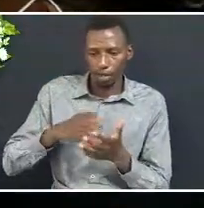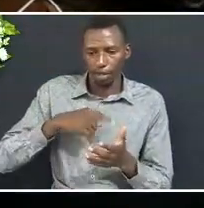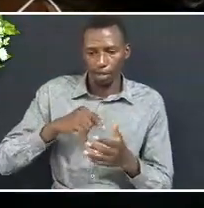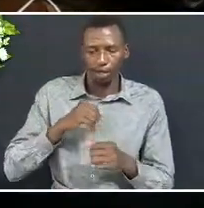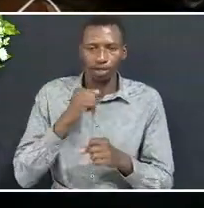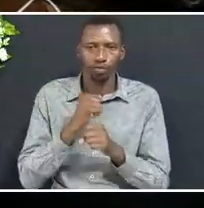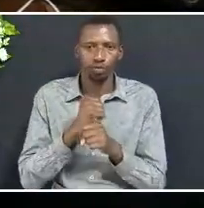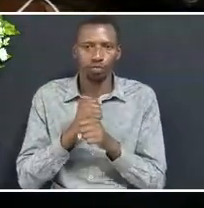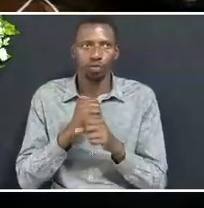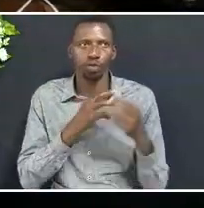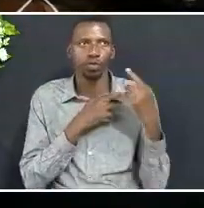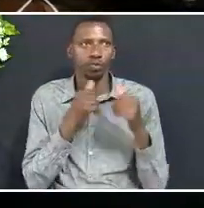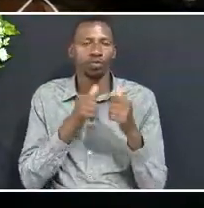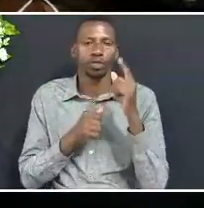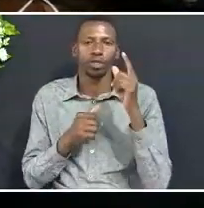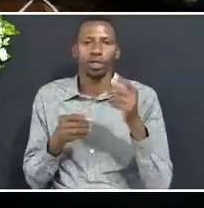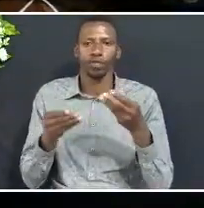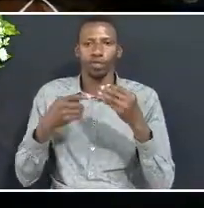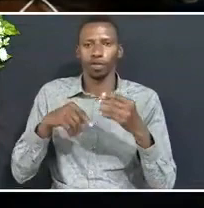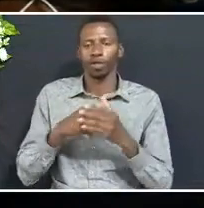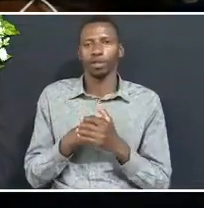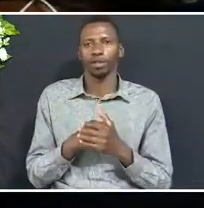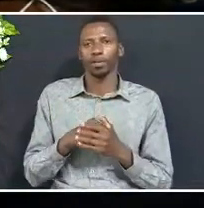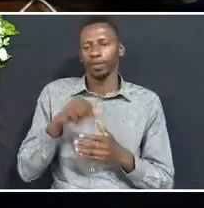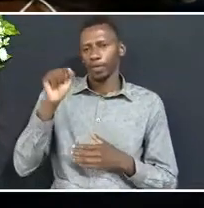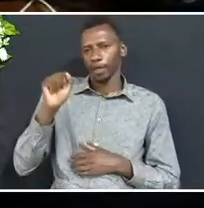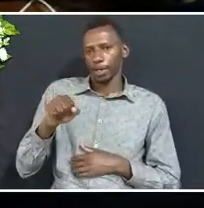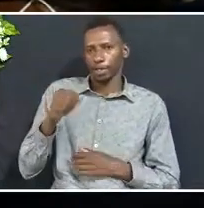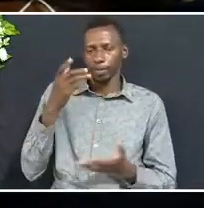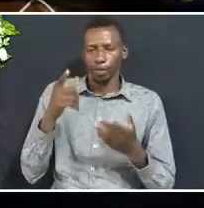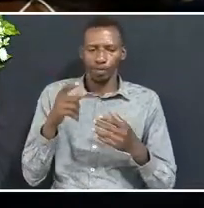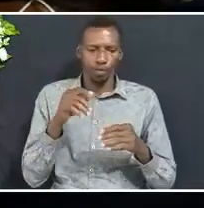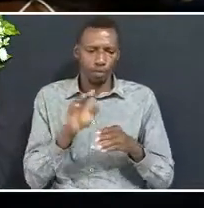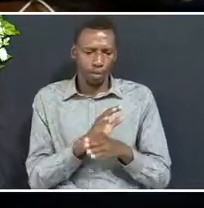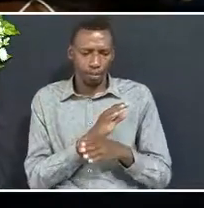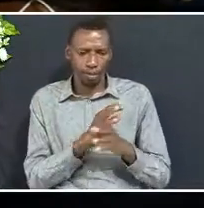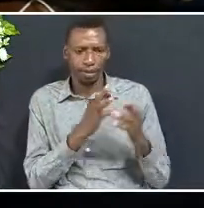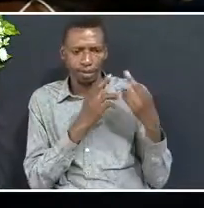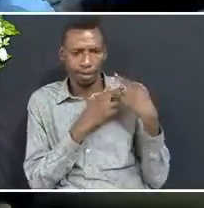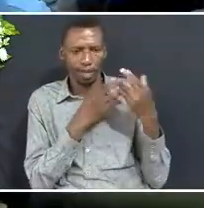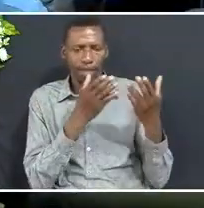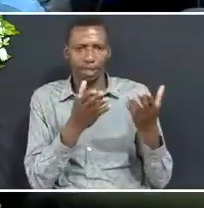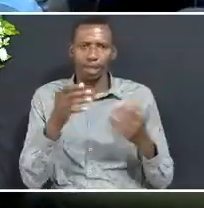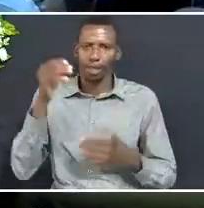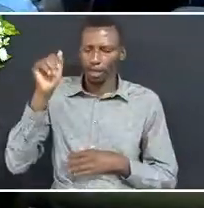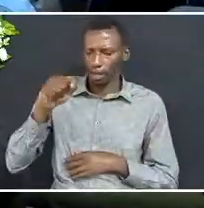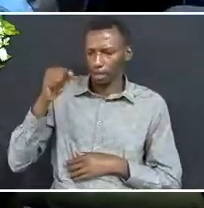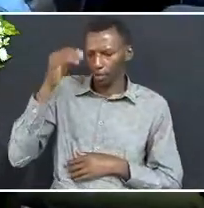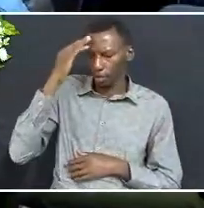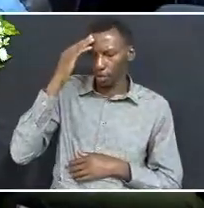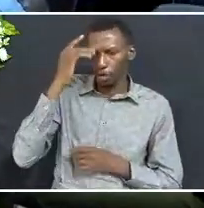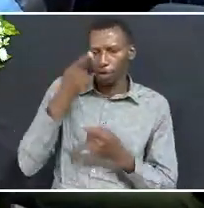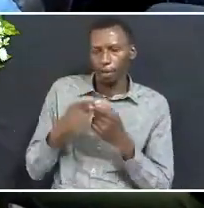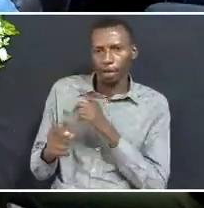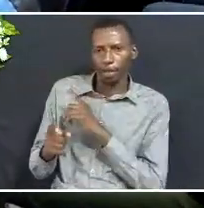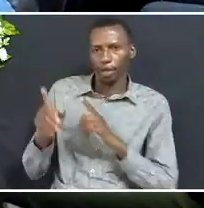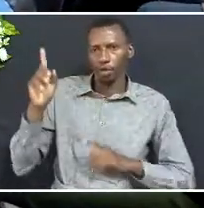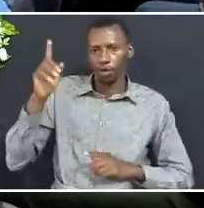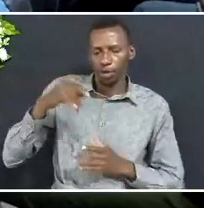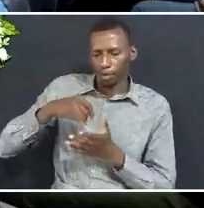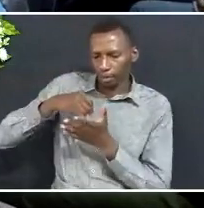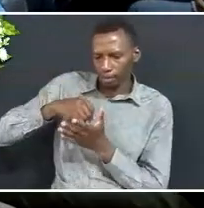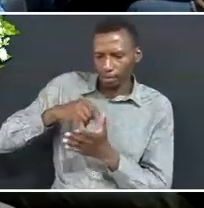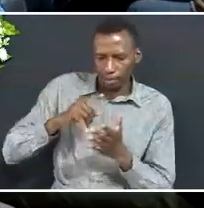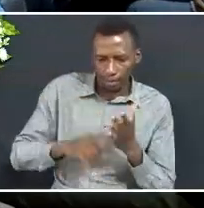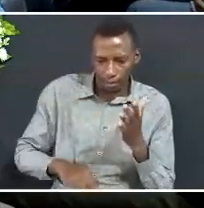has given us. Yes, we could be doing assignments, I know. But the Lord is insisting on this aspect that you